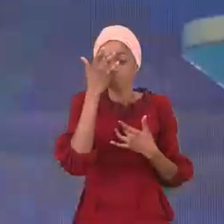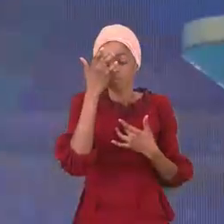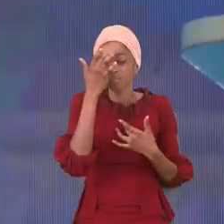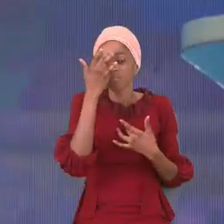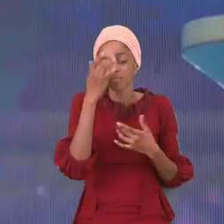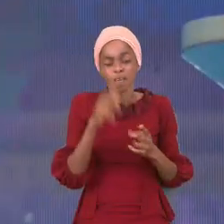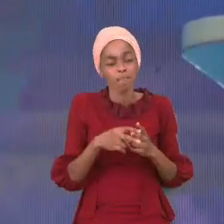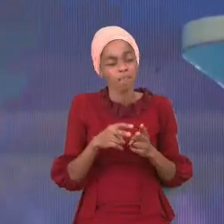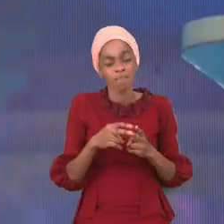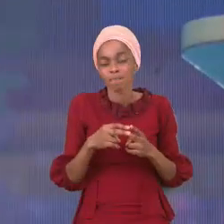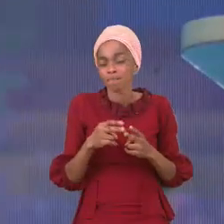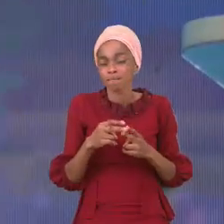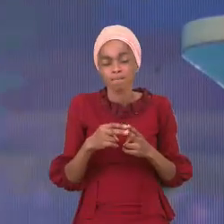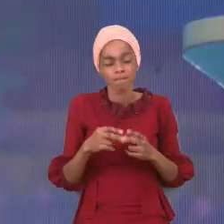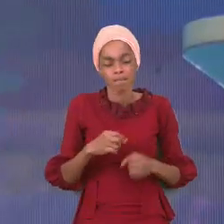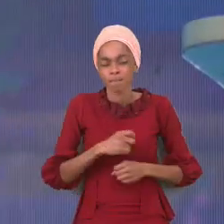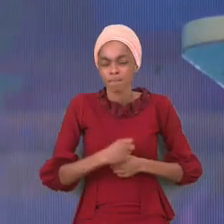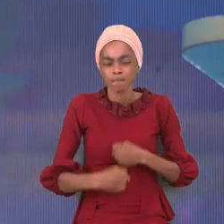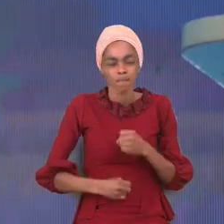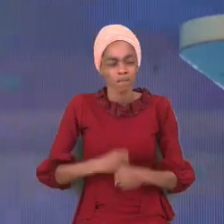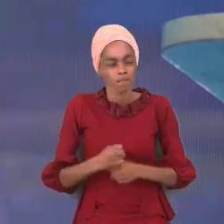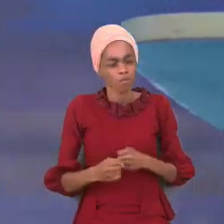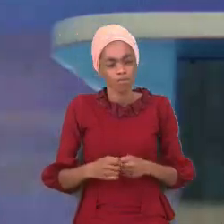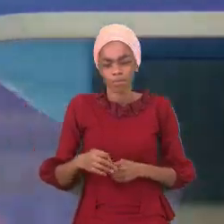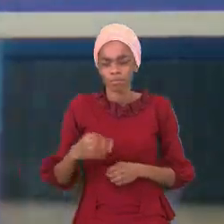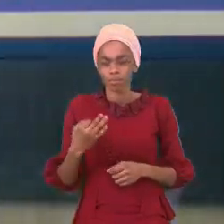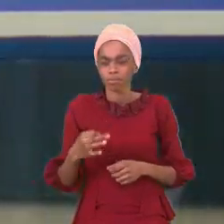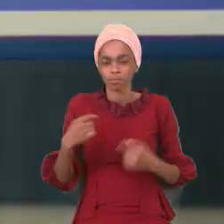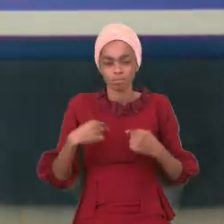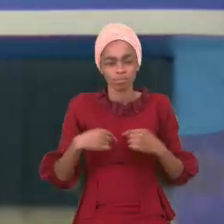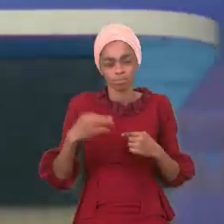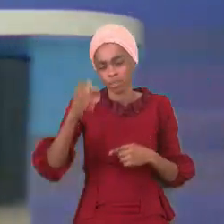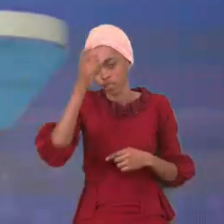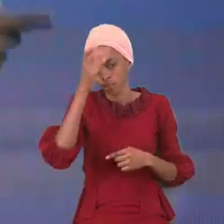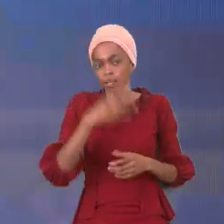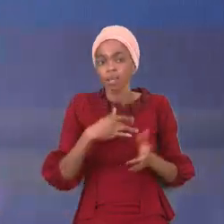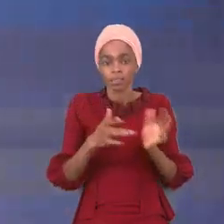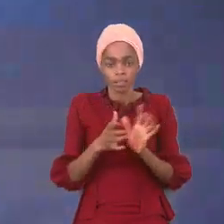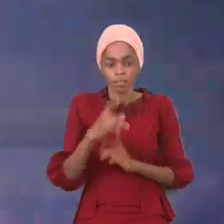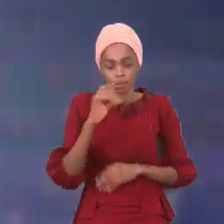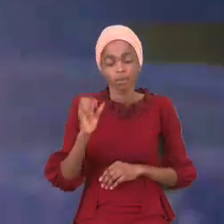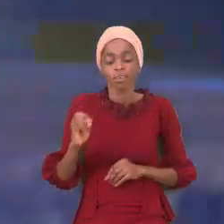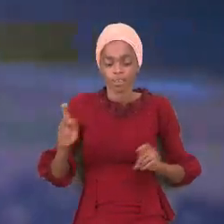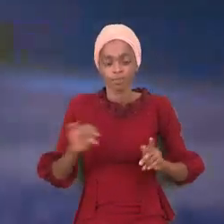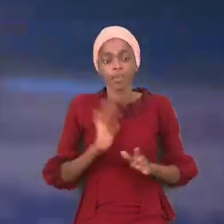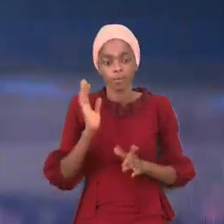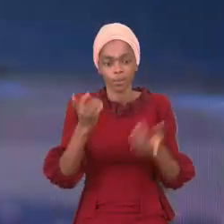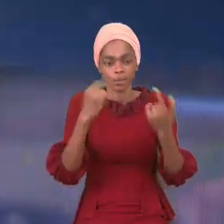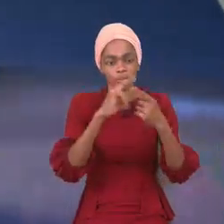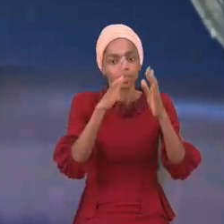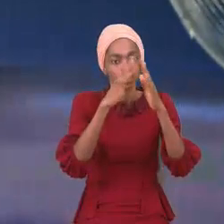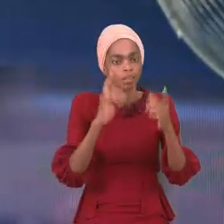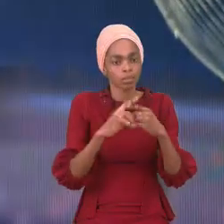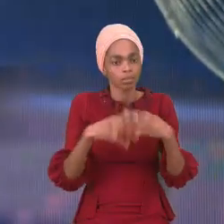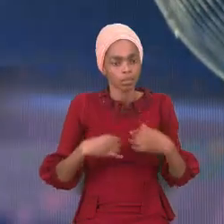terribly tormented of the devil? And Jesus said, I will come and heal him. The man said,